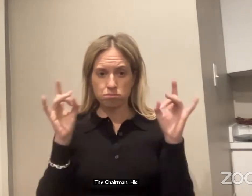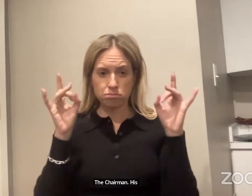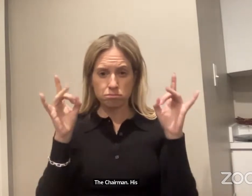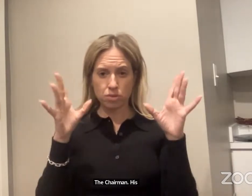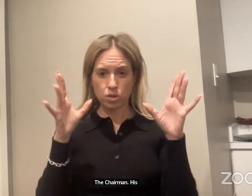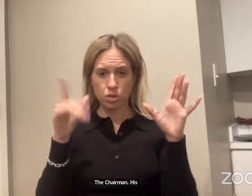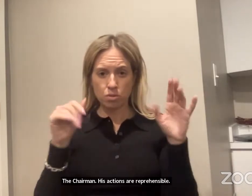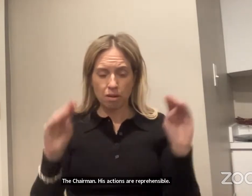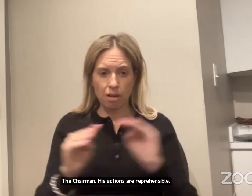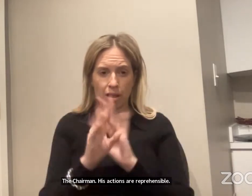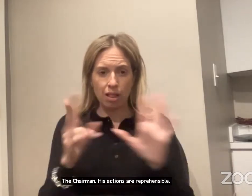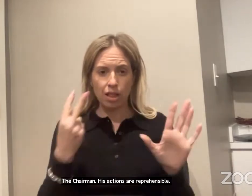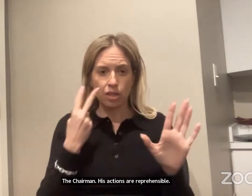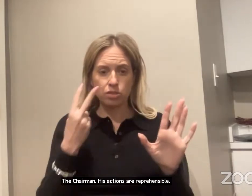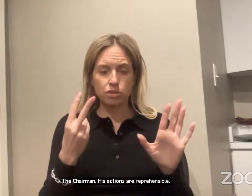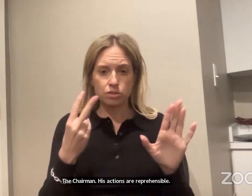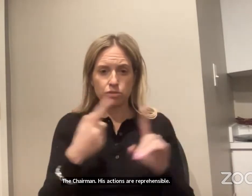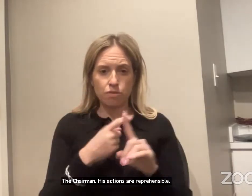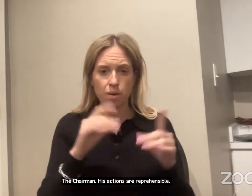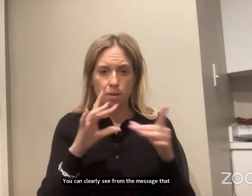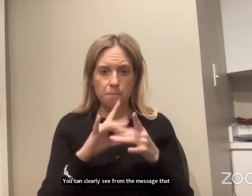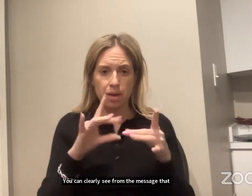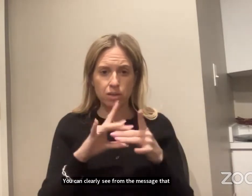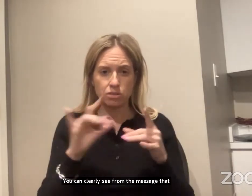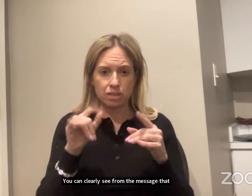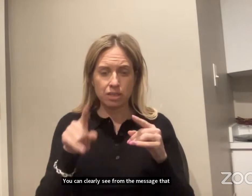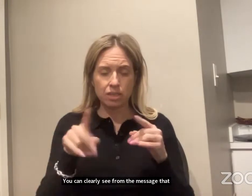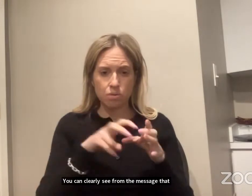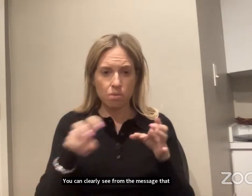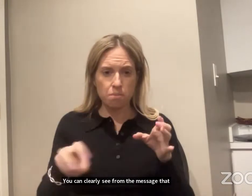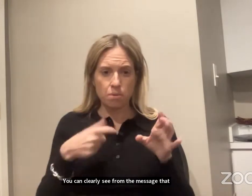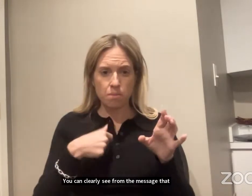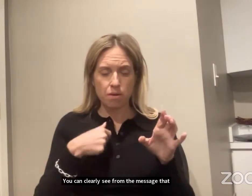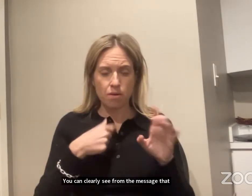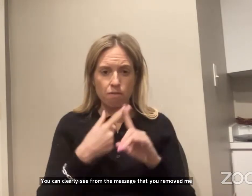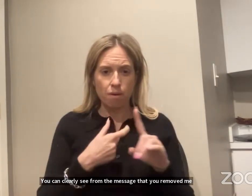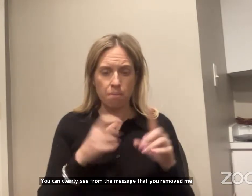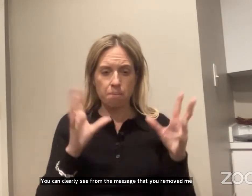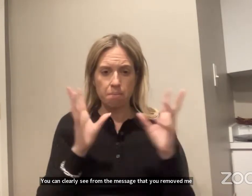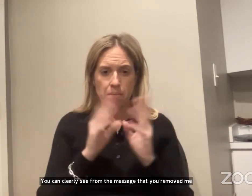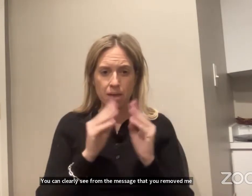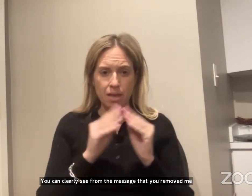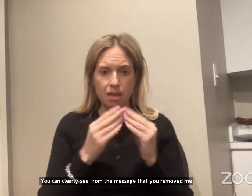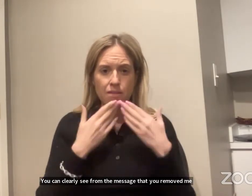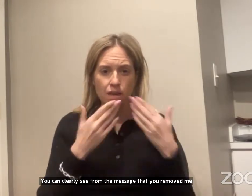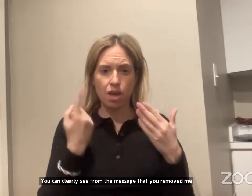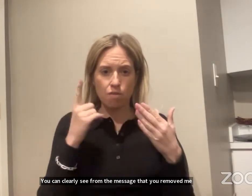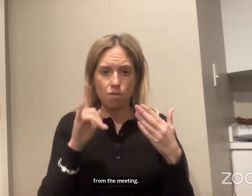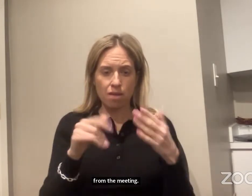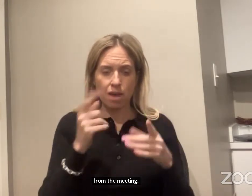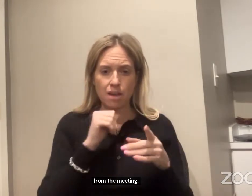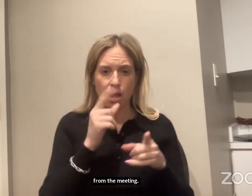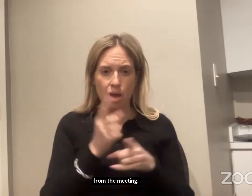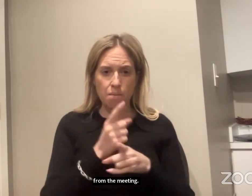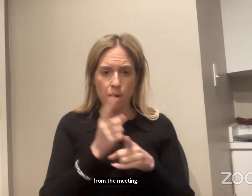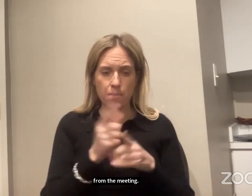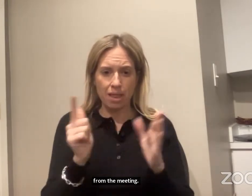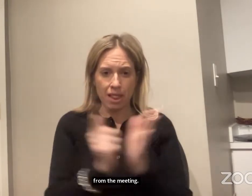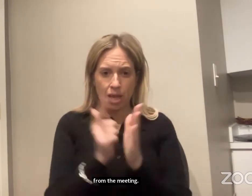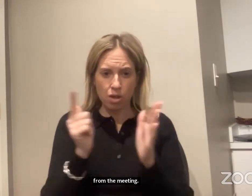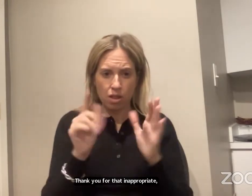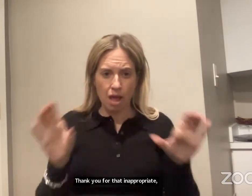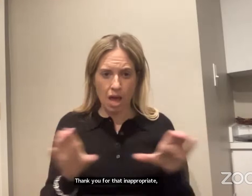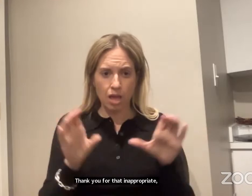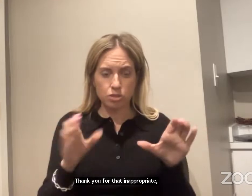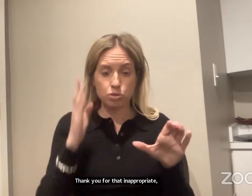can clearly see from the message that you removed me from the meeting. Thank you for that inappropriate, illegal action,